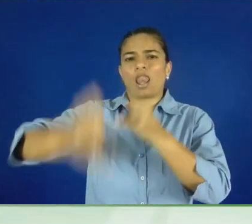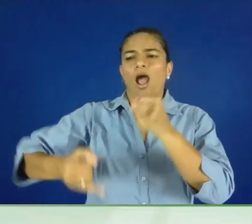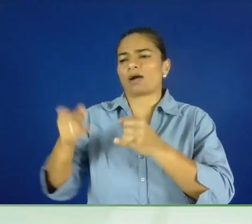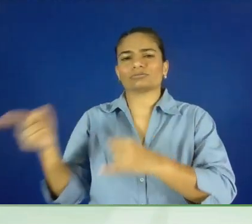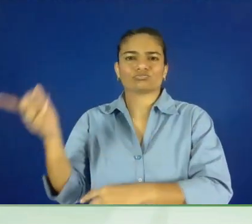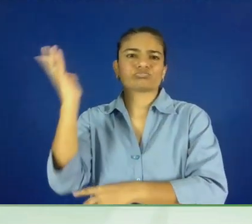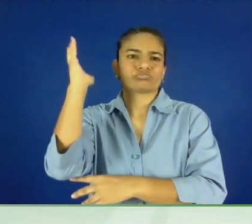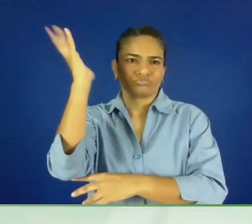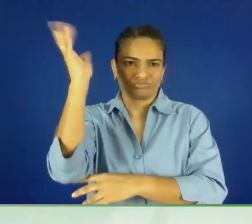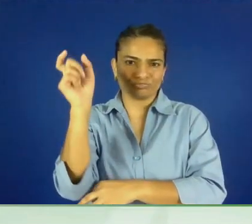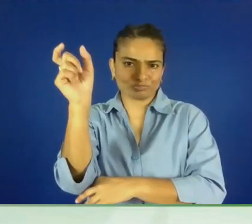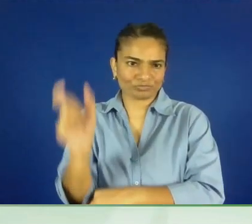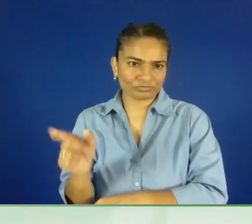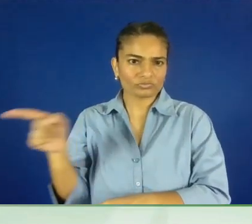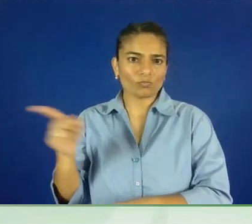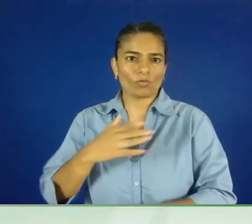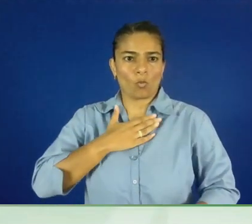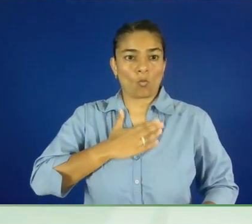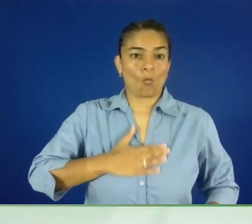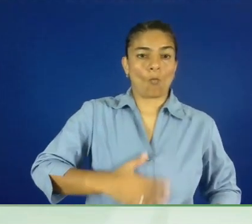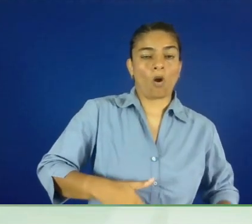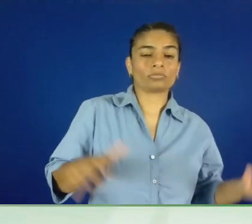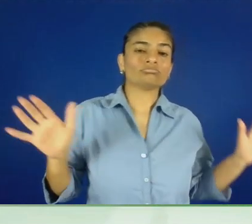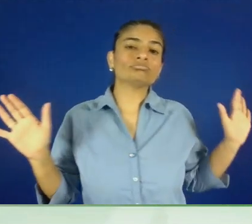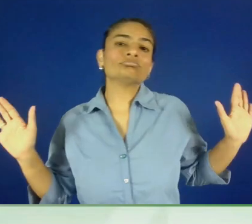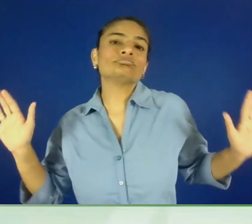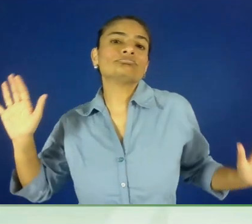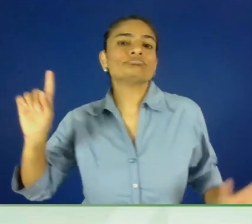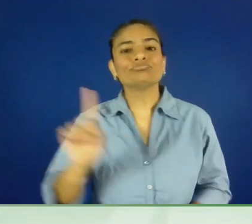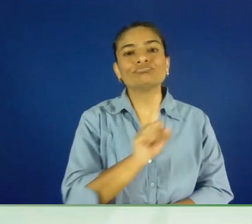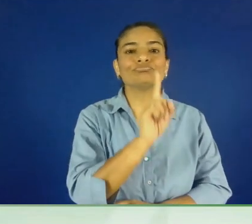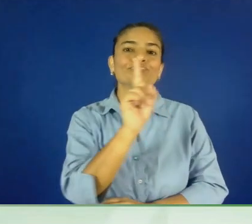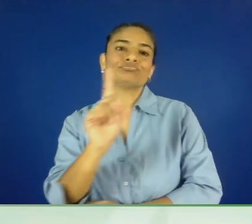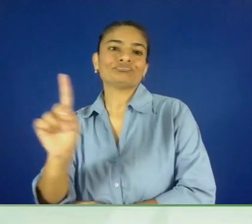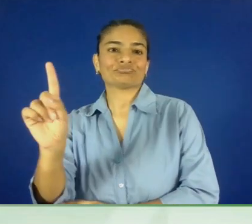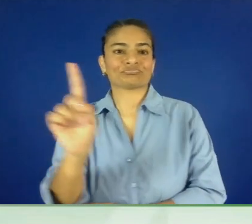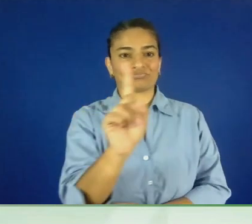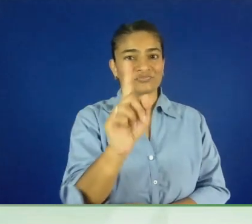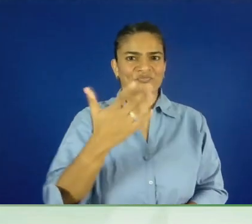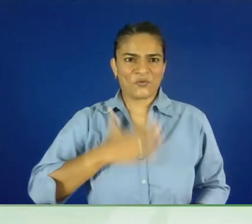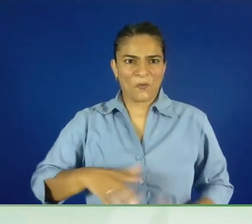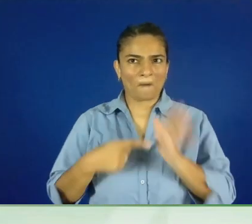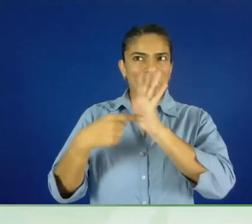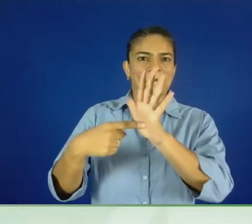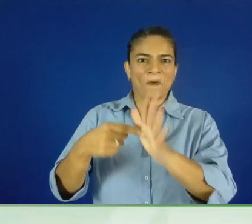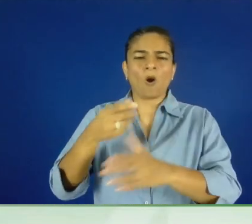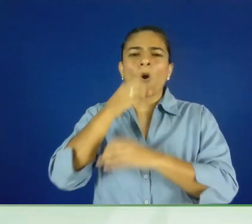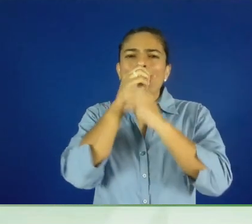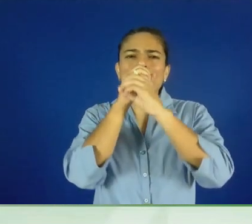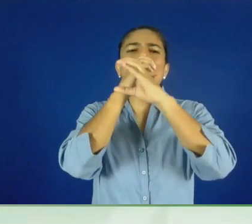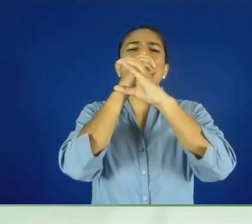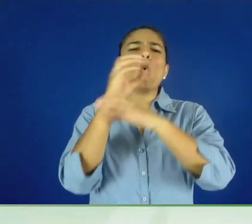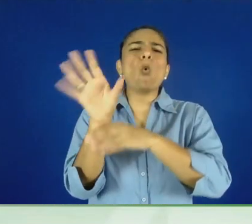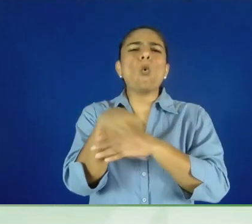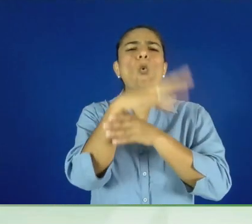grand entrance. If we had a fanfare, we'd play it just to annoy him. We could start with intros. We will start with intros